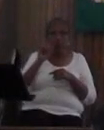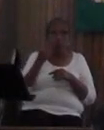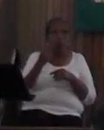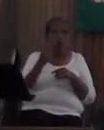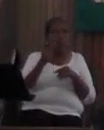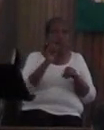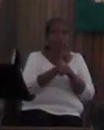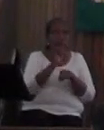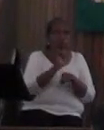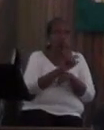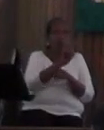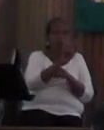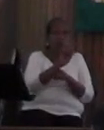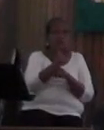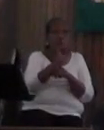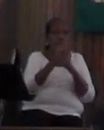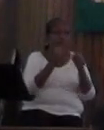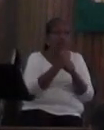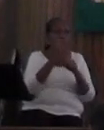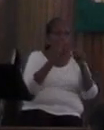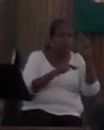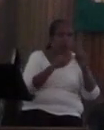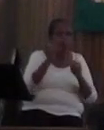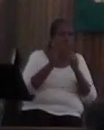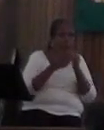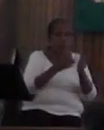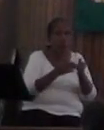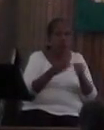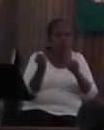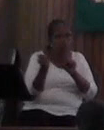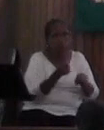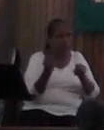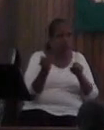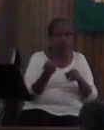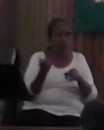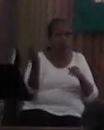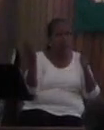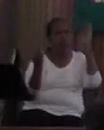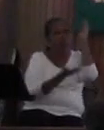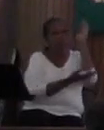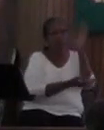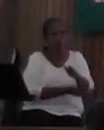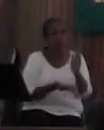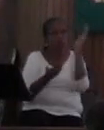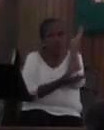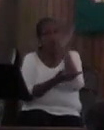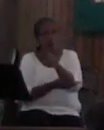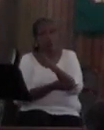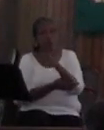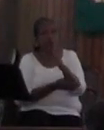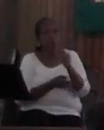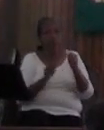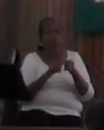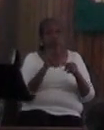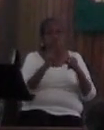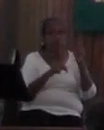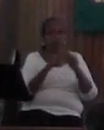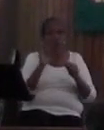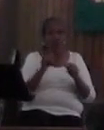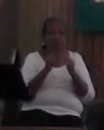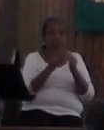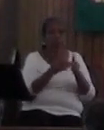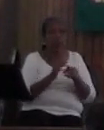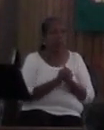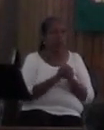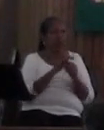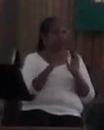down gopher trees and building a boat. Then one day, pneumonia, mind you. All the other people